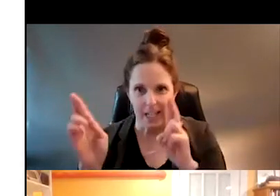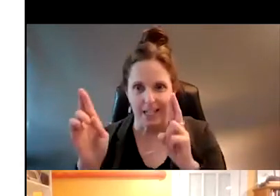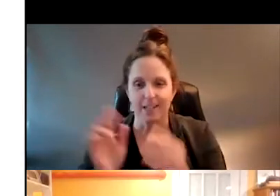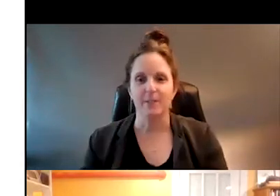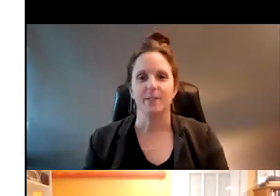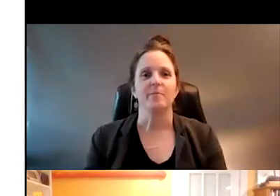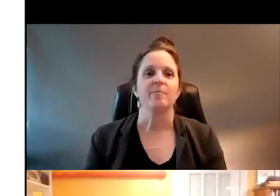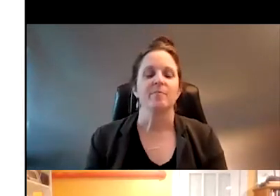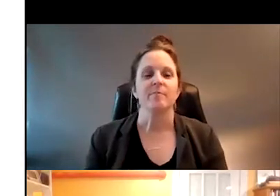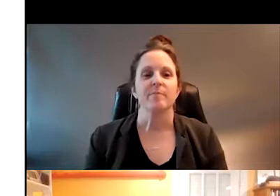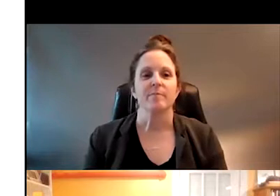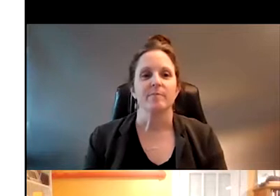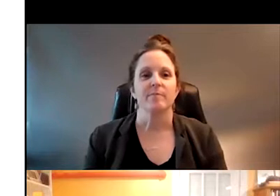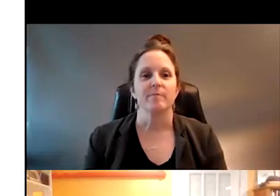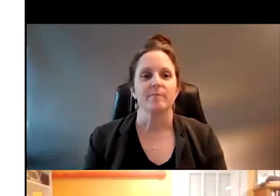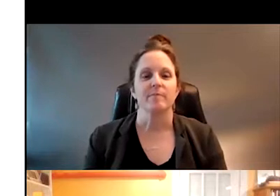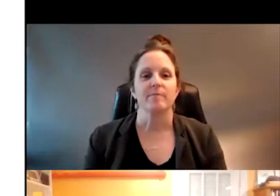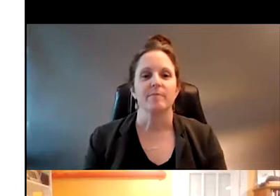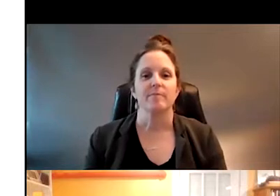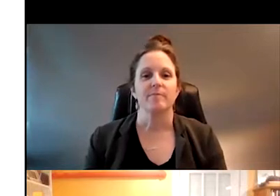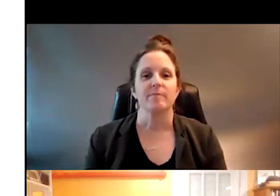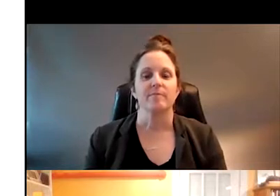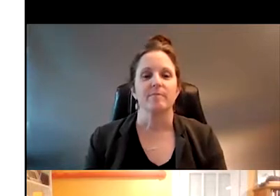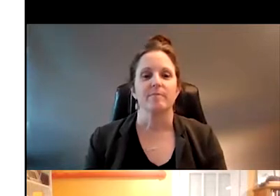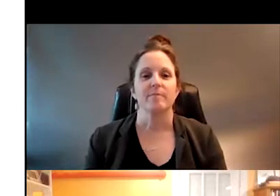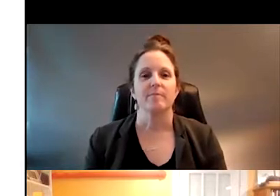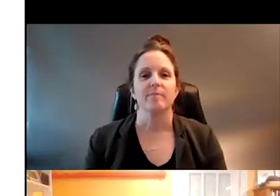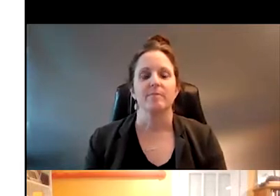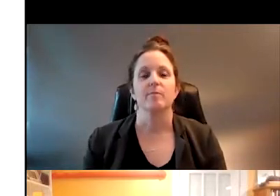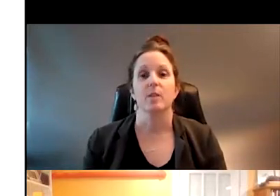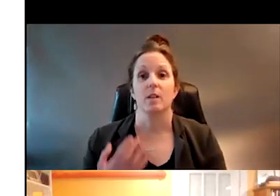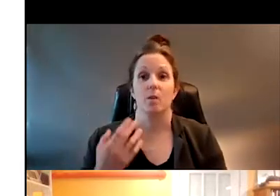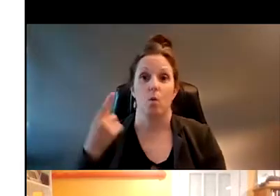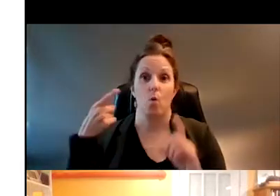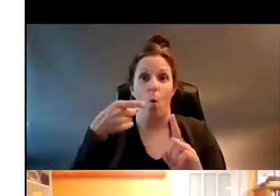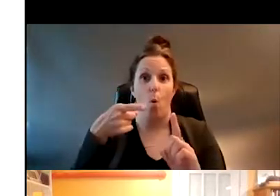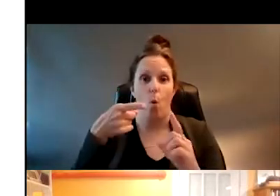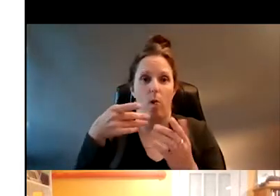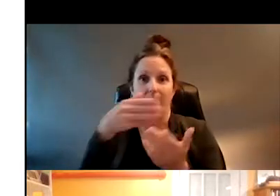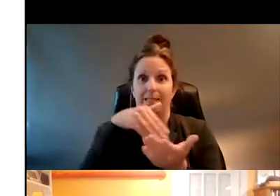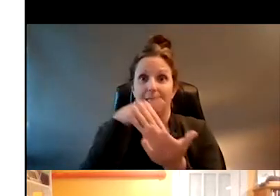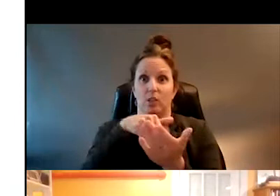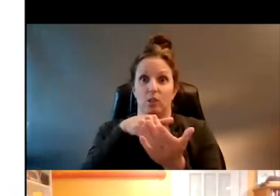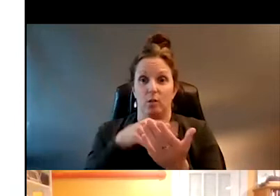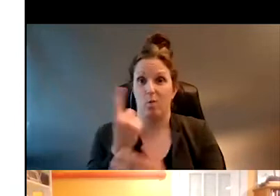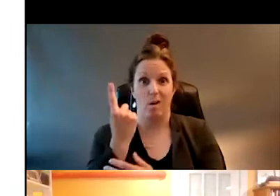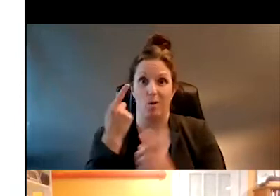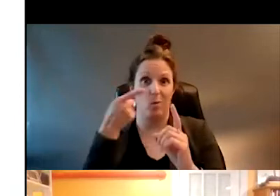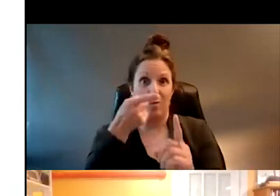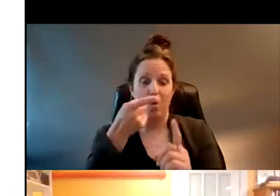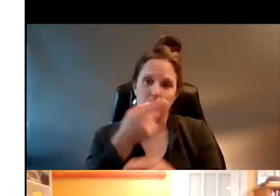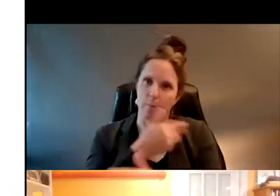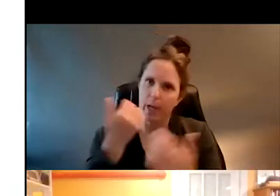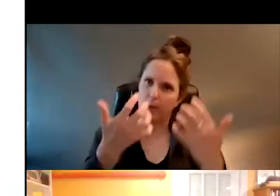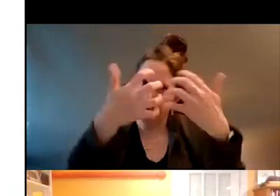one of the goals of the center really is to better integrate medical and